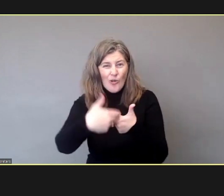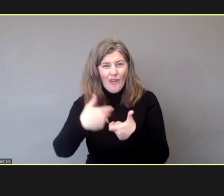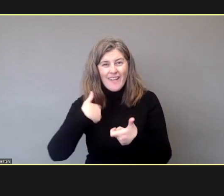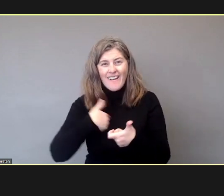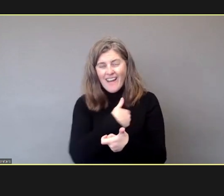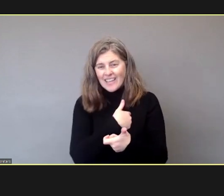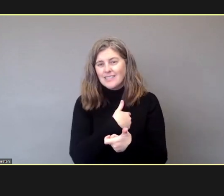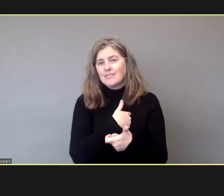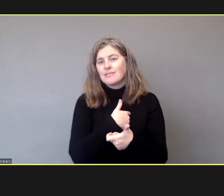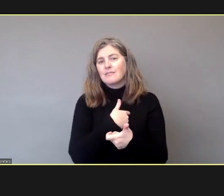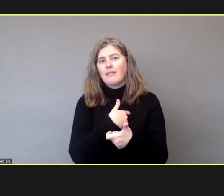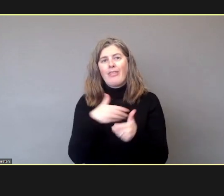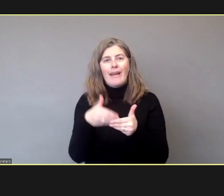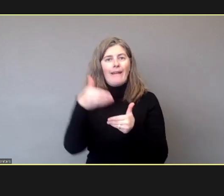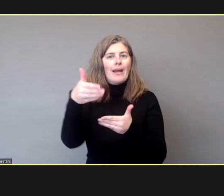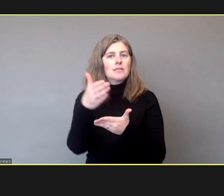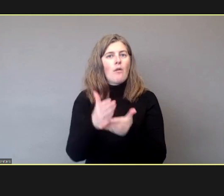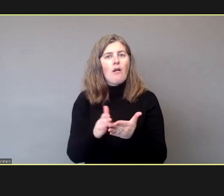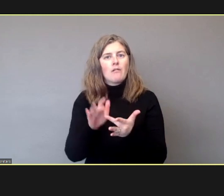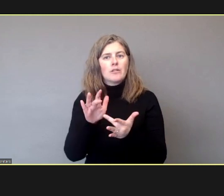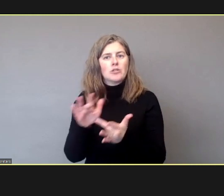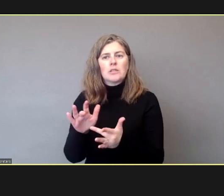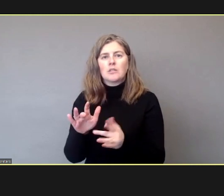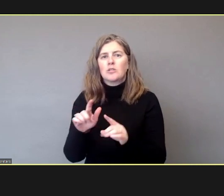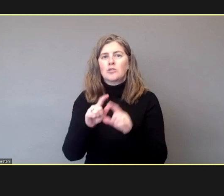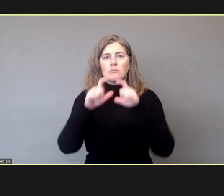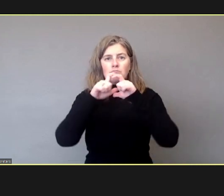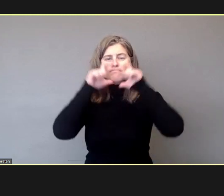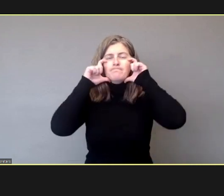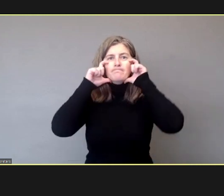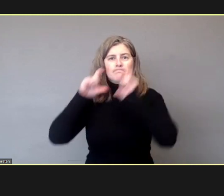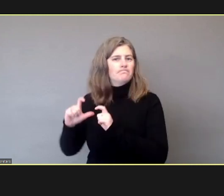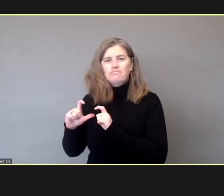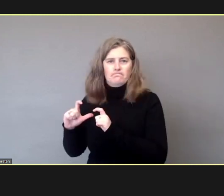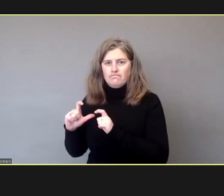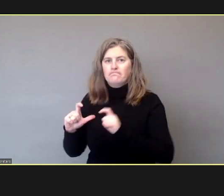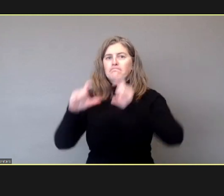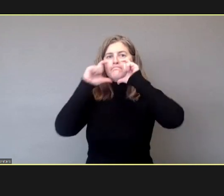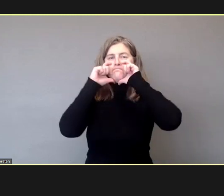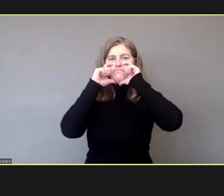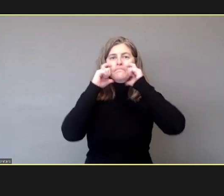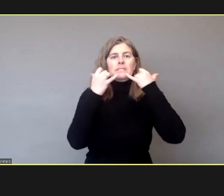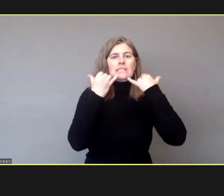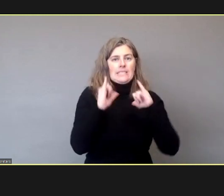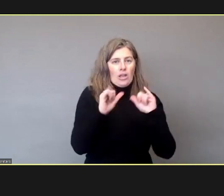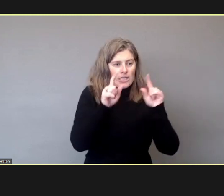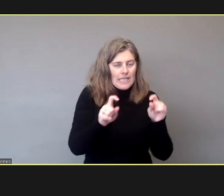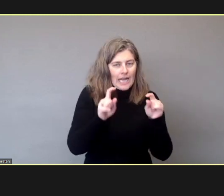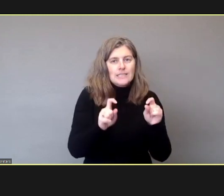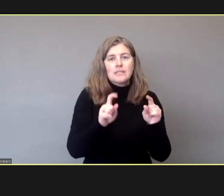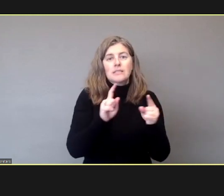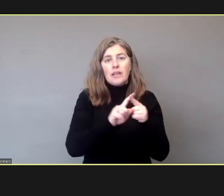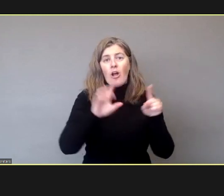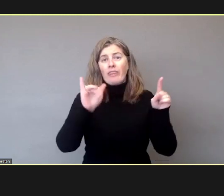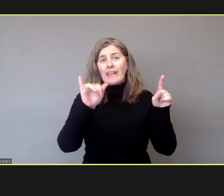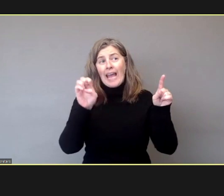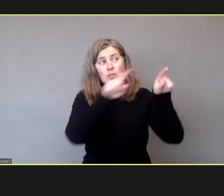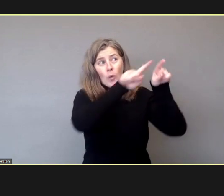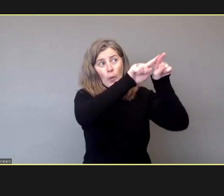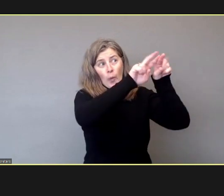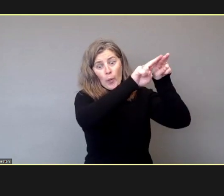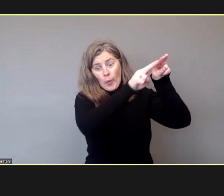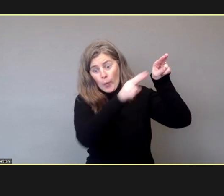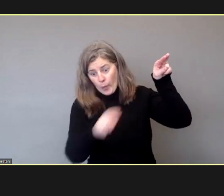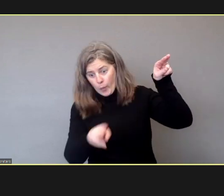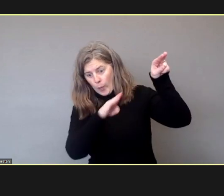the next part of our journey. Don't take the mask off yet. Don't stop the rigor with testing till that case count gets much, much lower. But